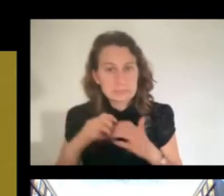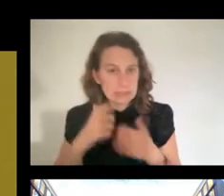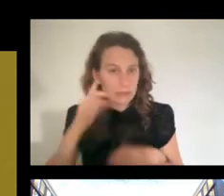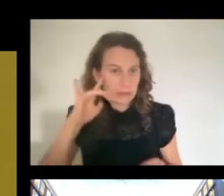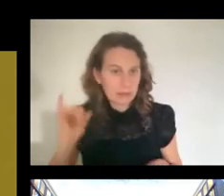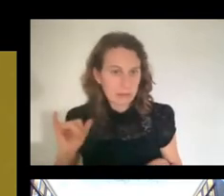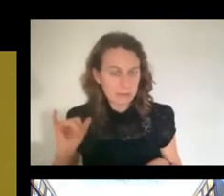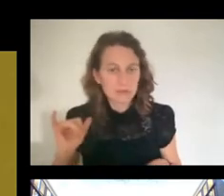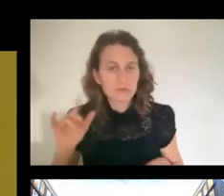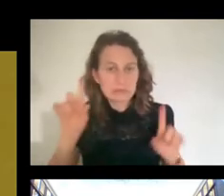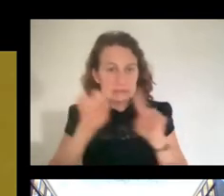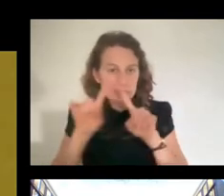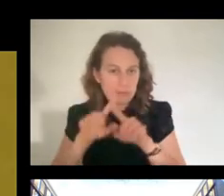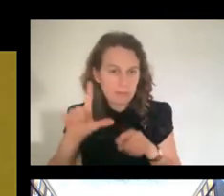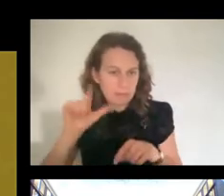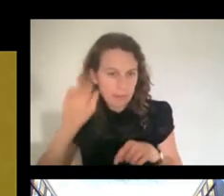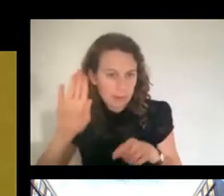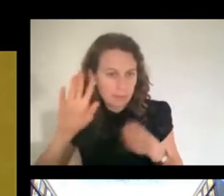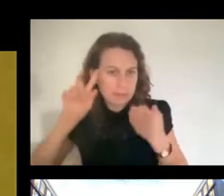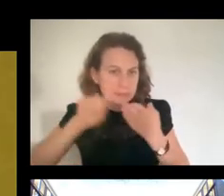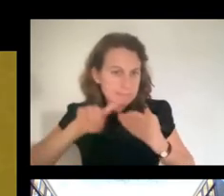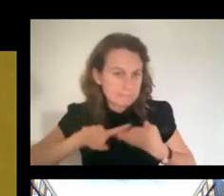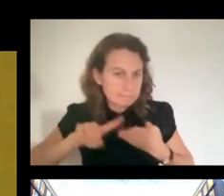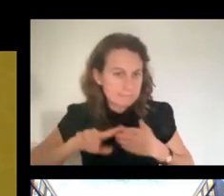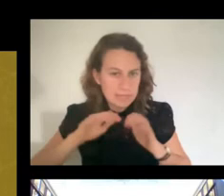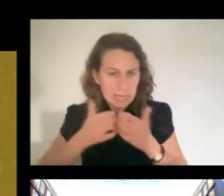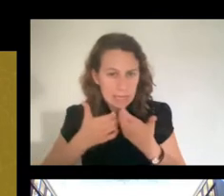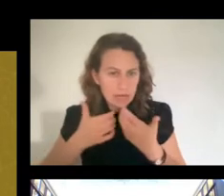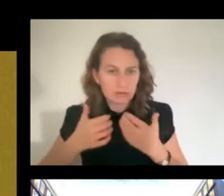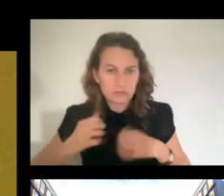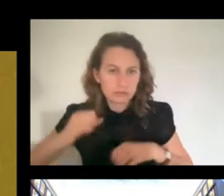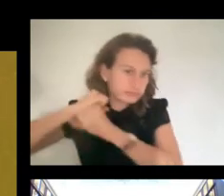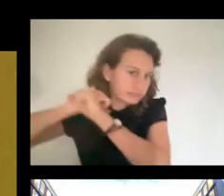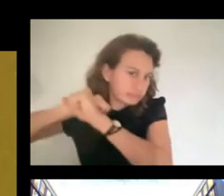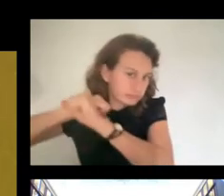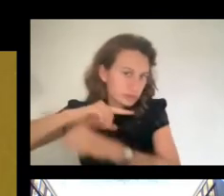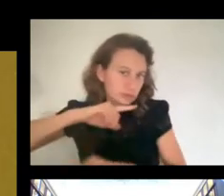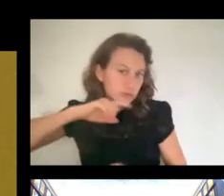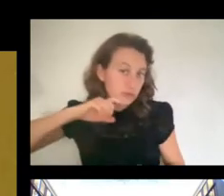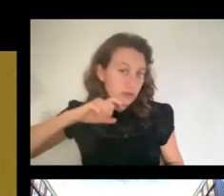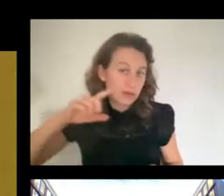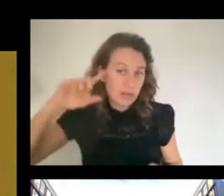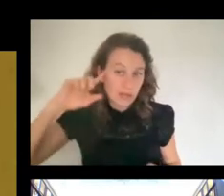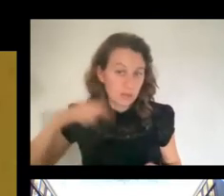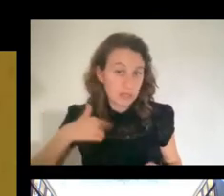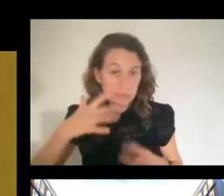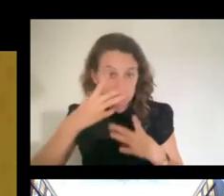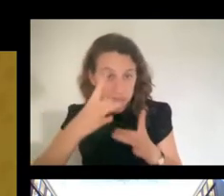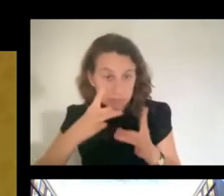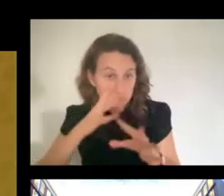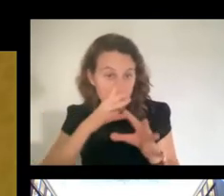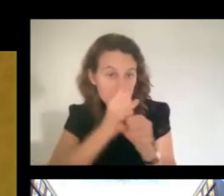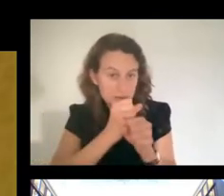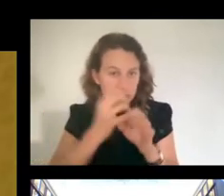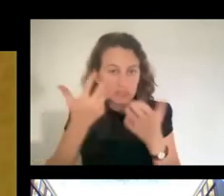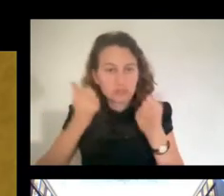are labs that are doing a lot of research on drought resistant wood. So we found that really, we really found that fascinating and tried